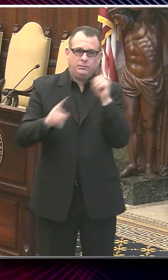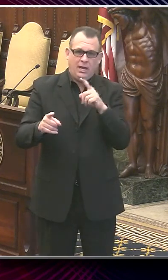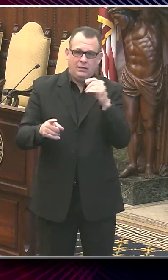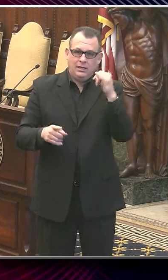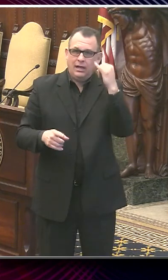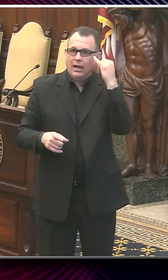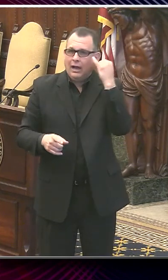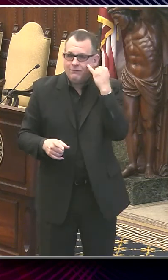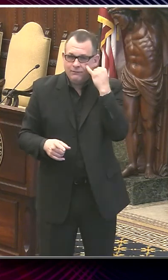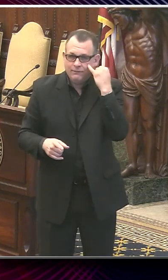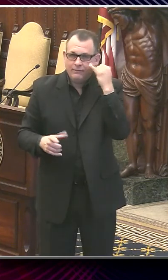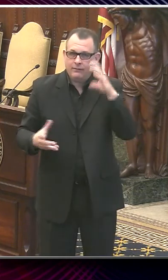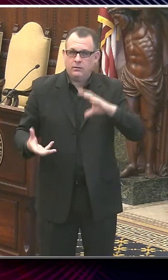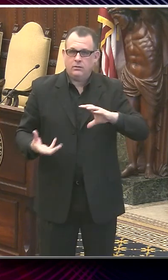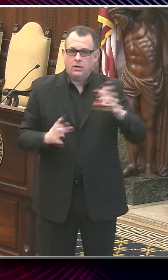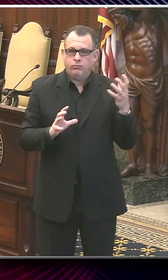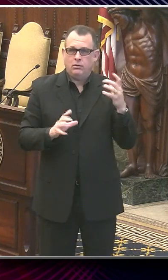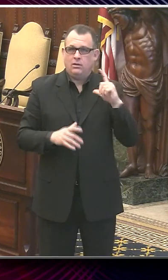that something goes wrong.